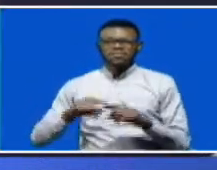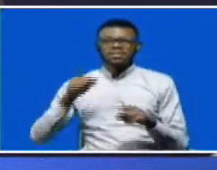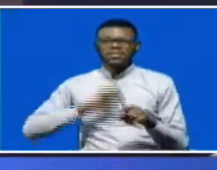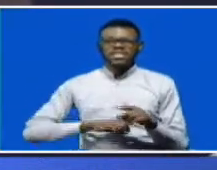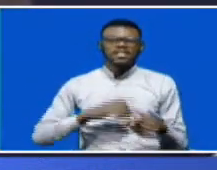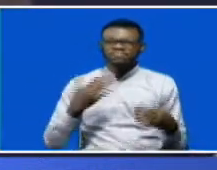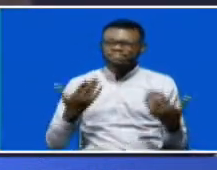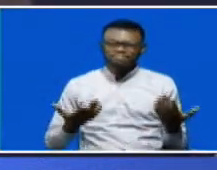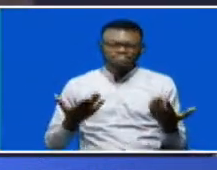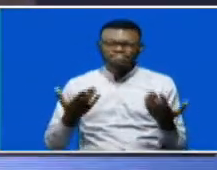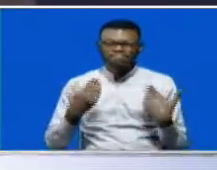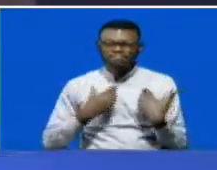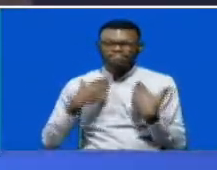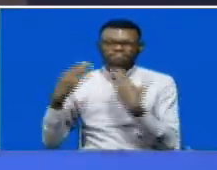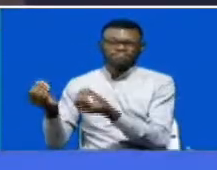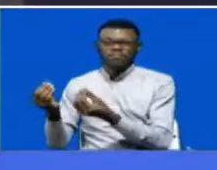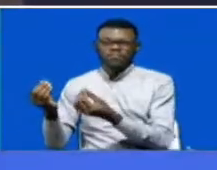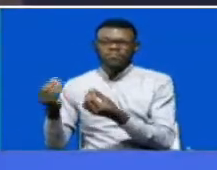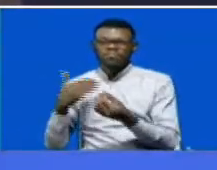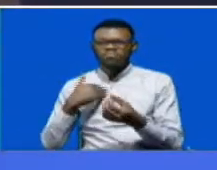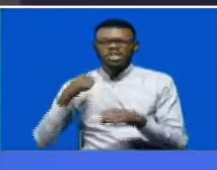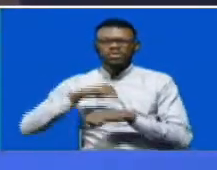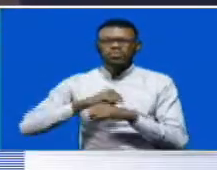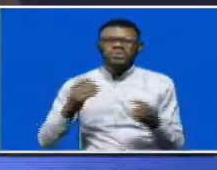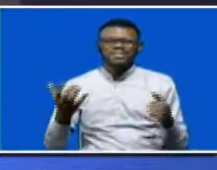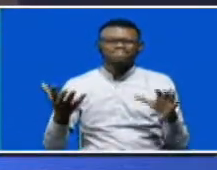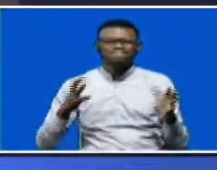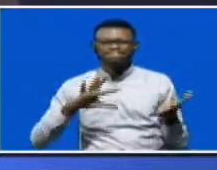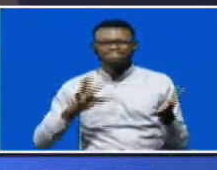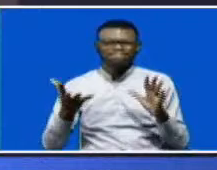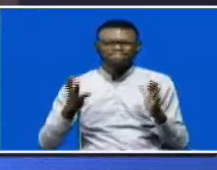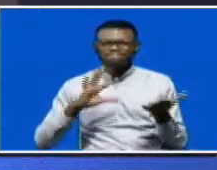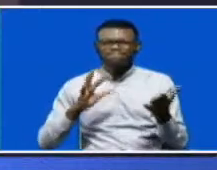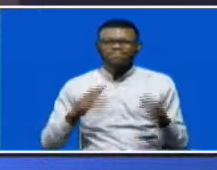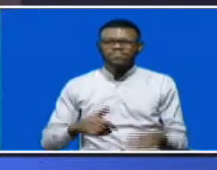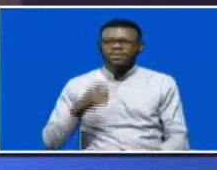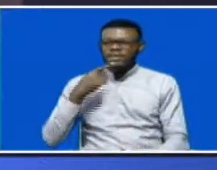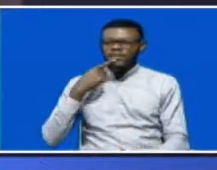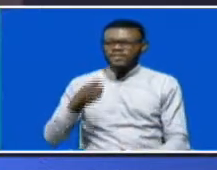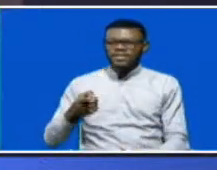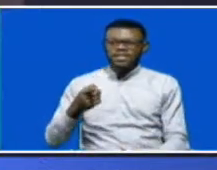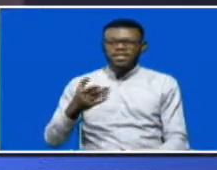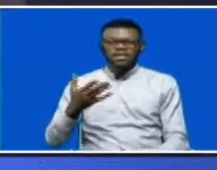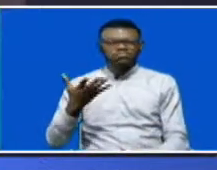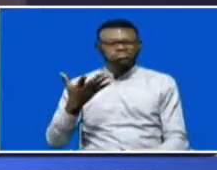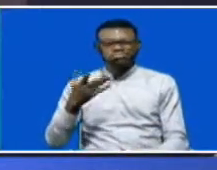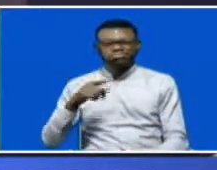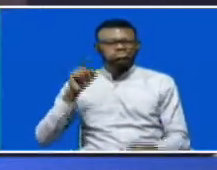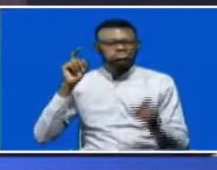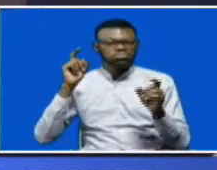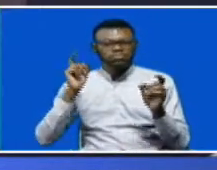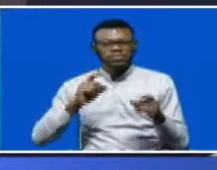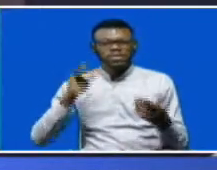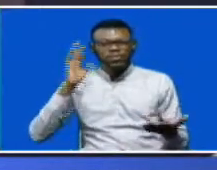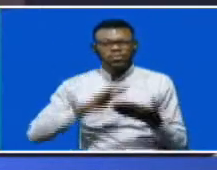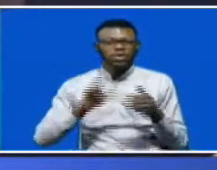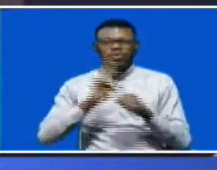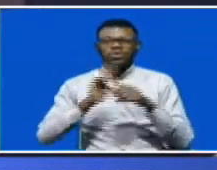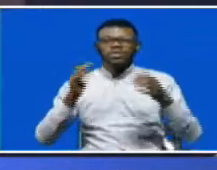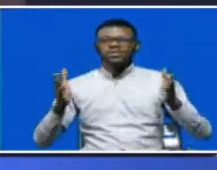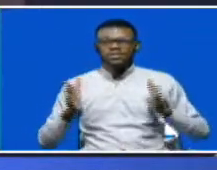left, and I didn't do very well in school, nikaambiwa sasa tumeireduce to counter suit.